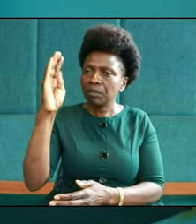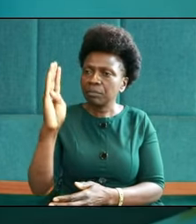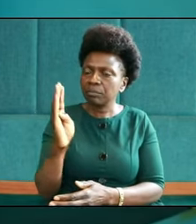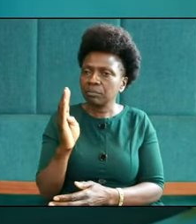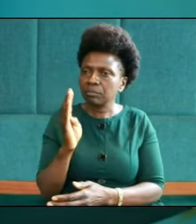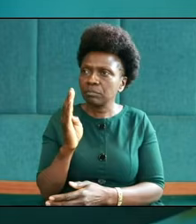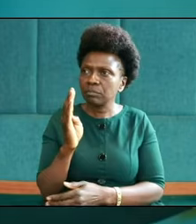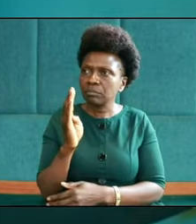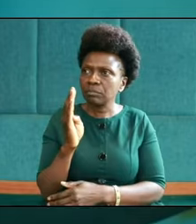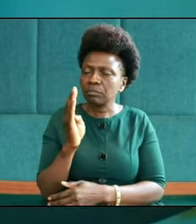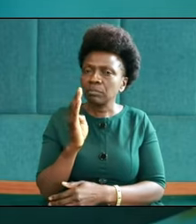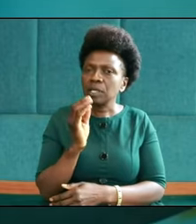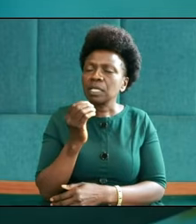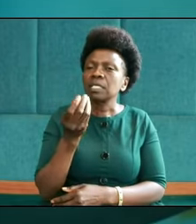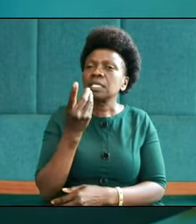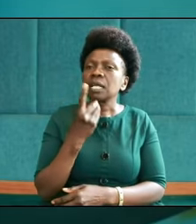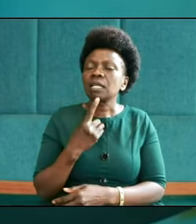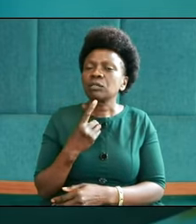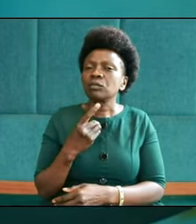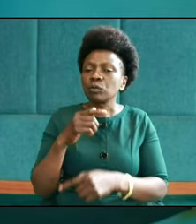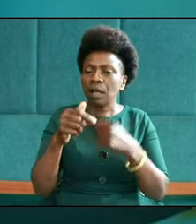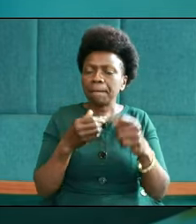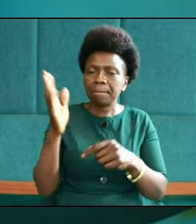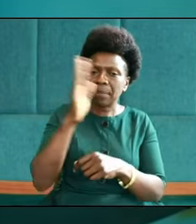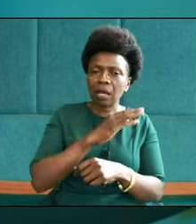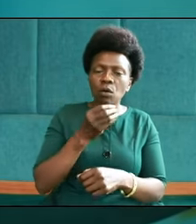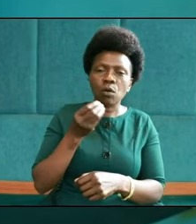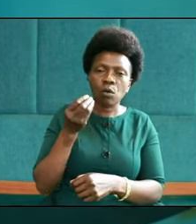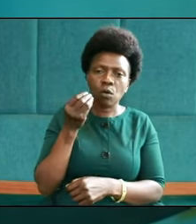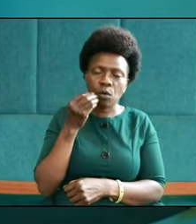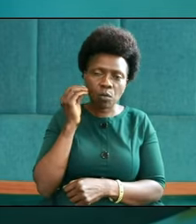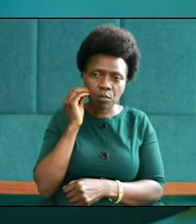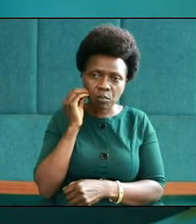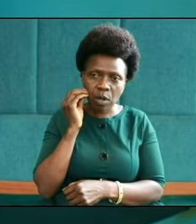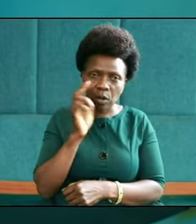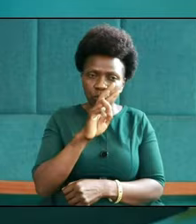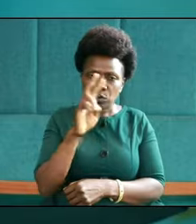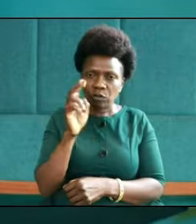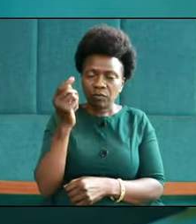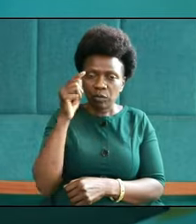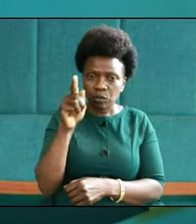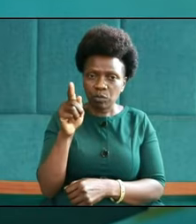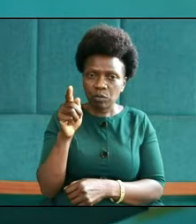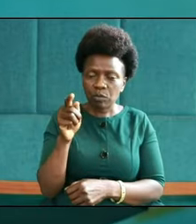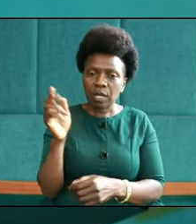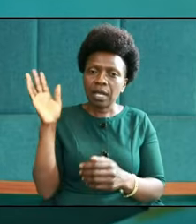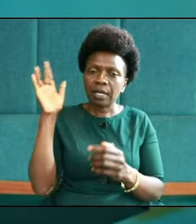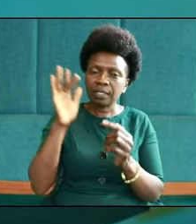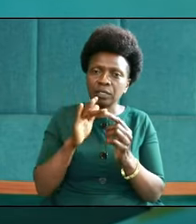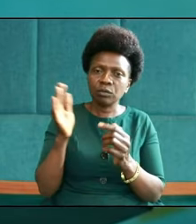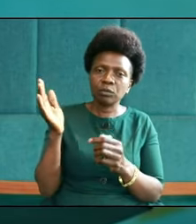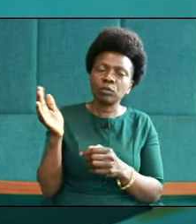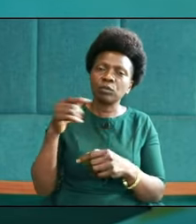are desiring to come back home. I will watch over you till you come home. I will take care of